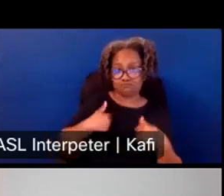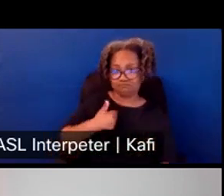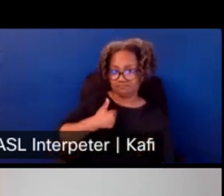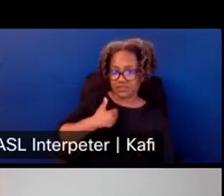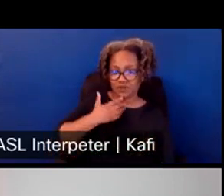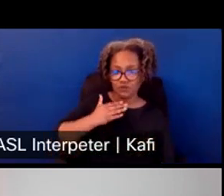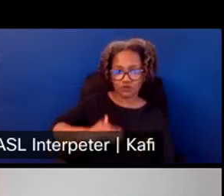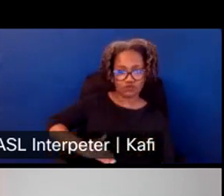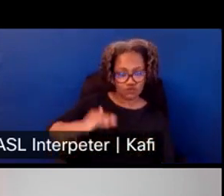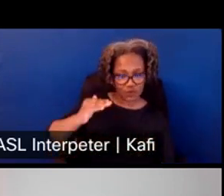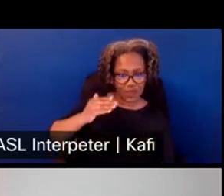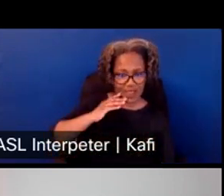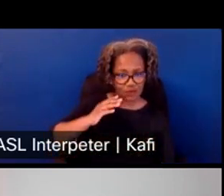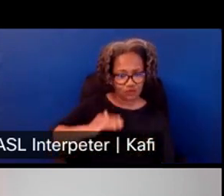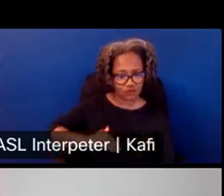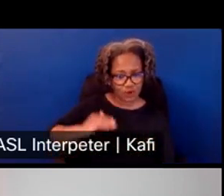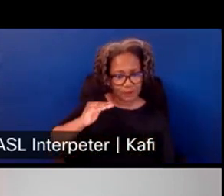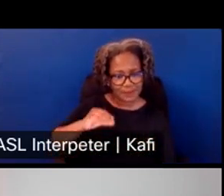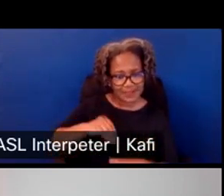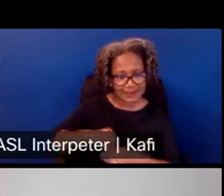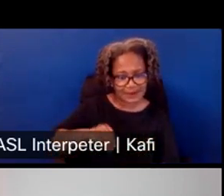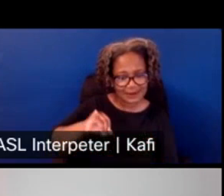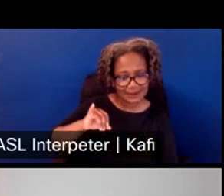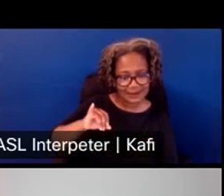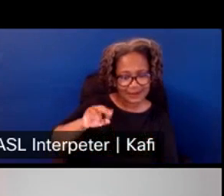in those days, I won't even date myself, but I'm not young.